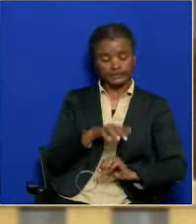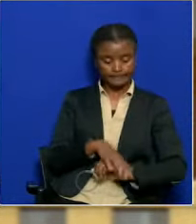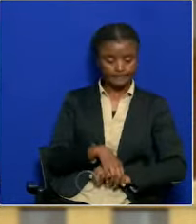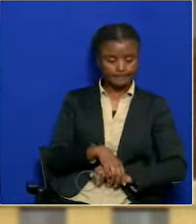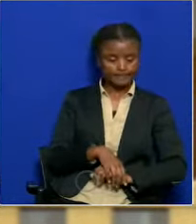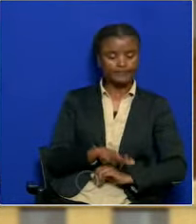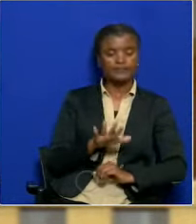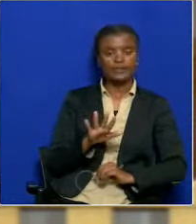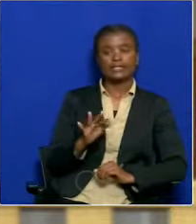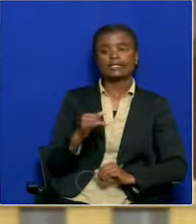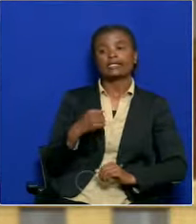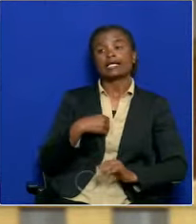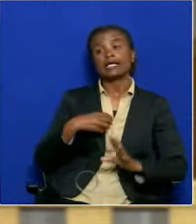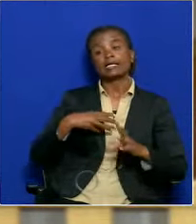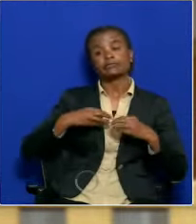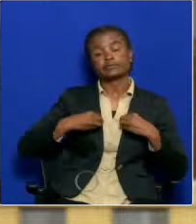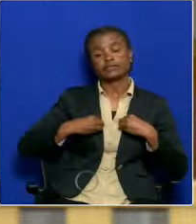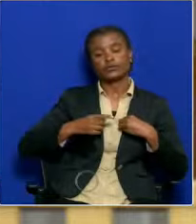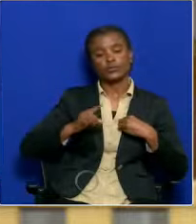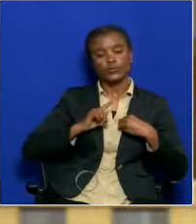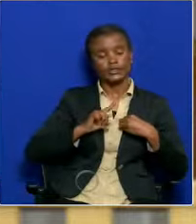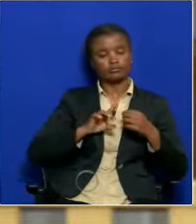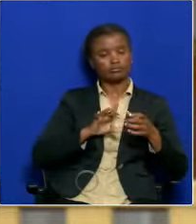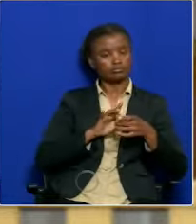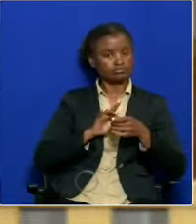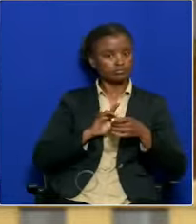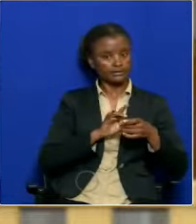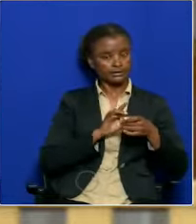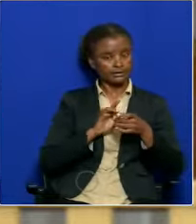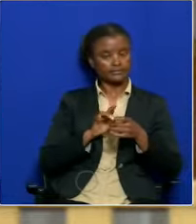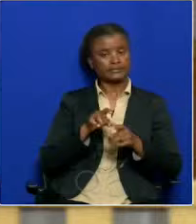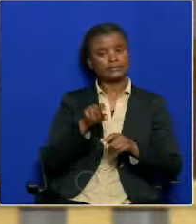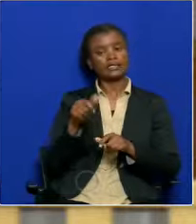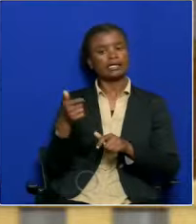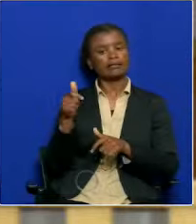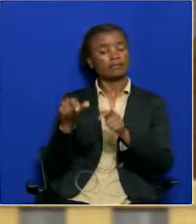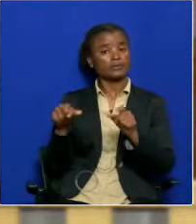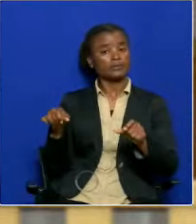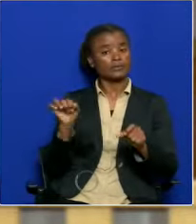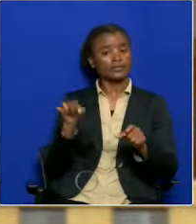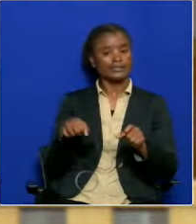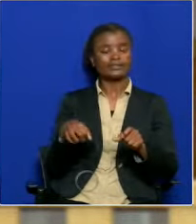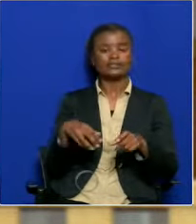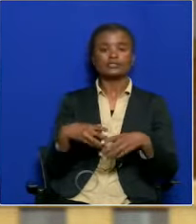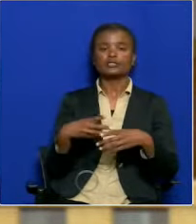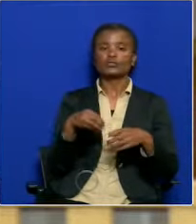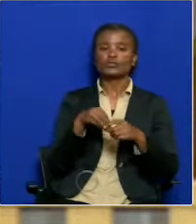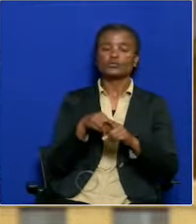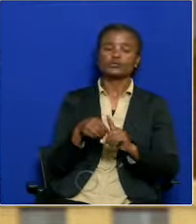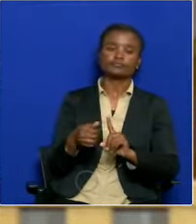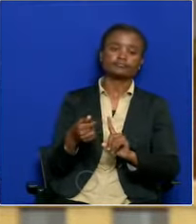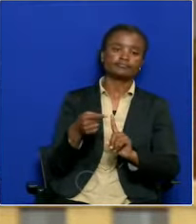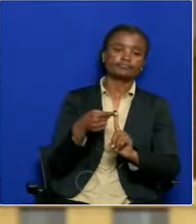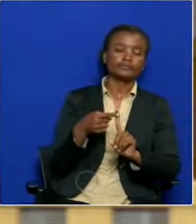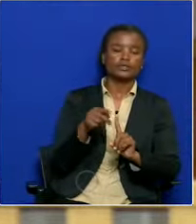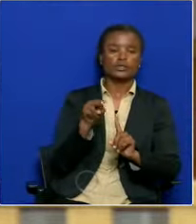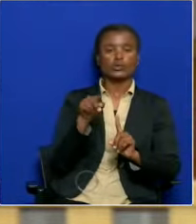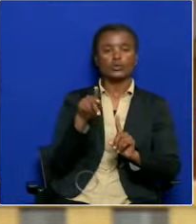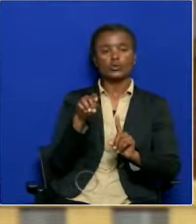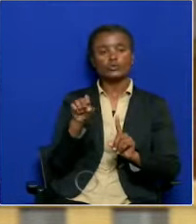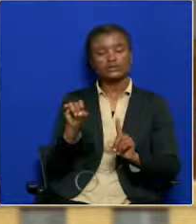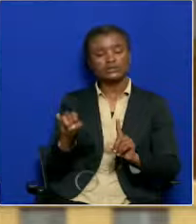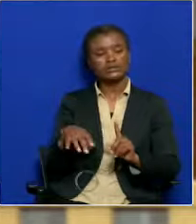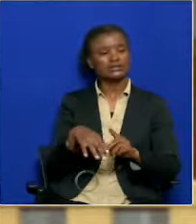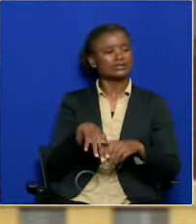you have close relationships with other people, including Sergeant Nkosi and other people in your social